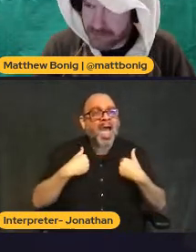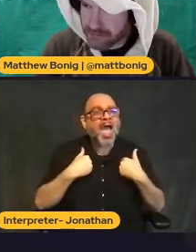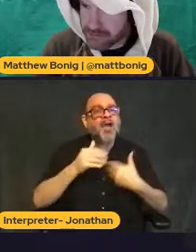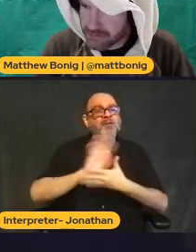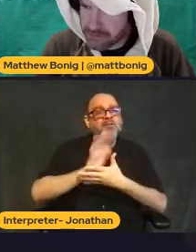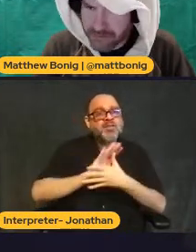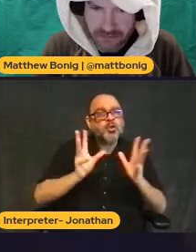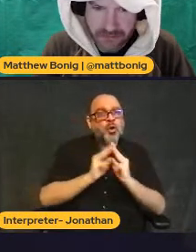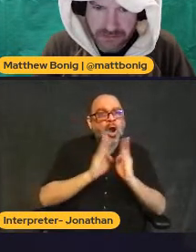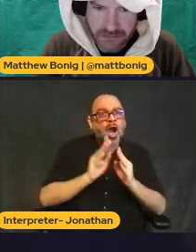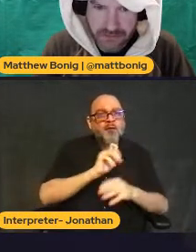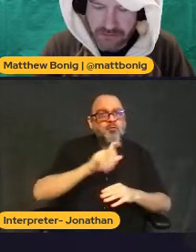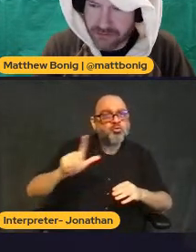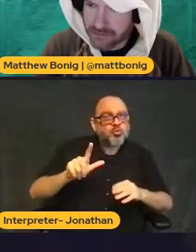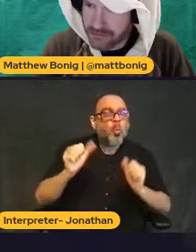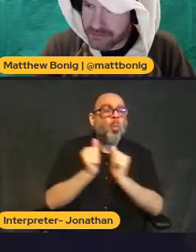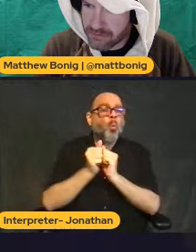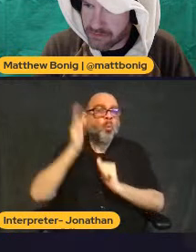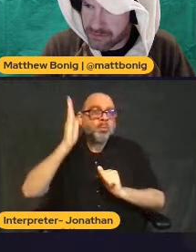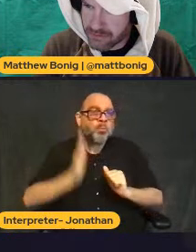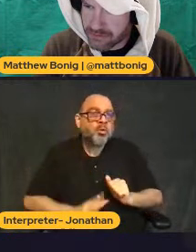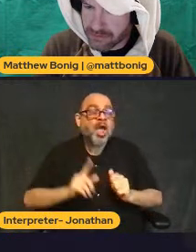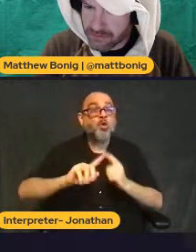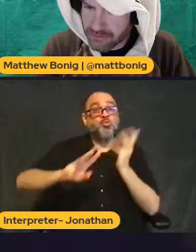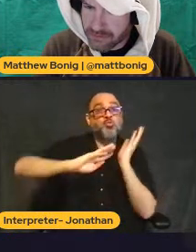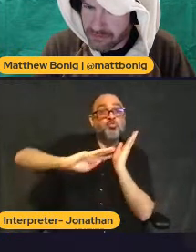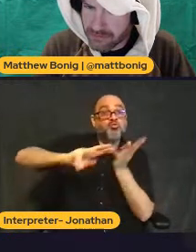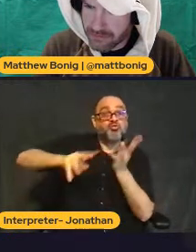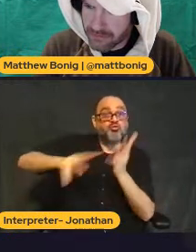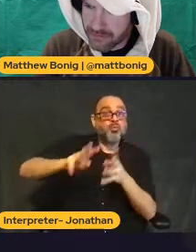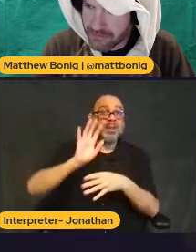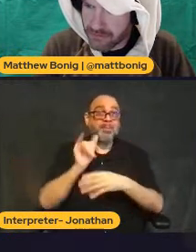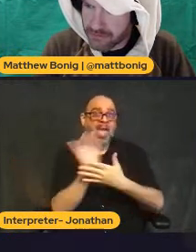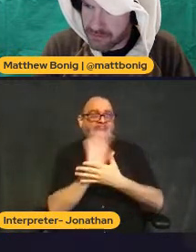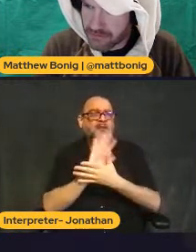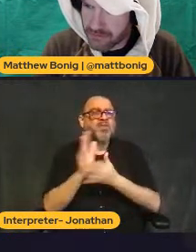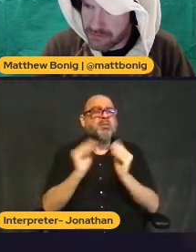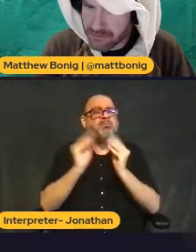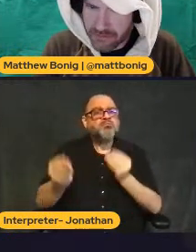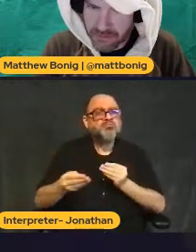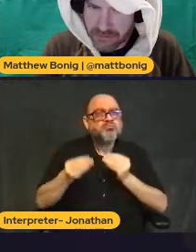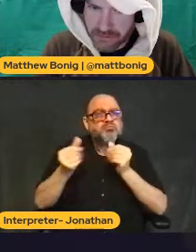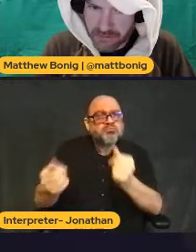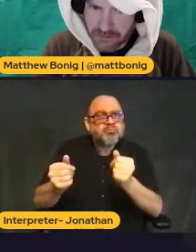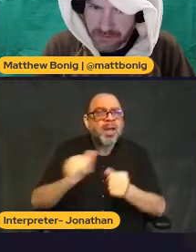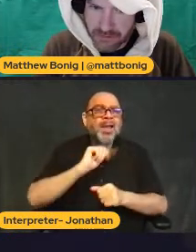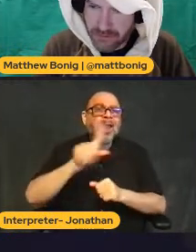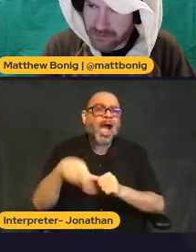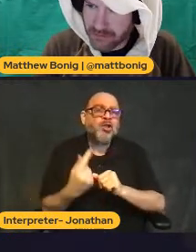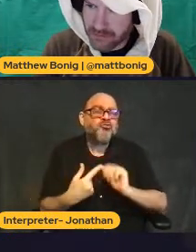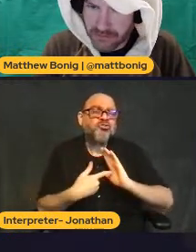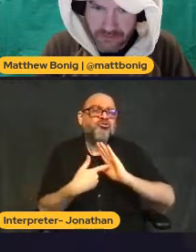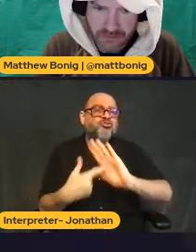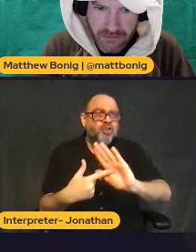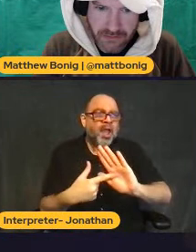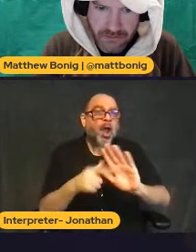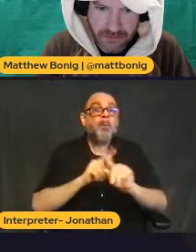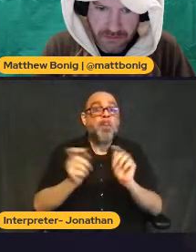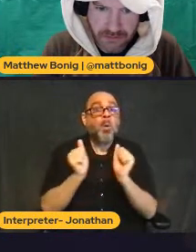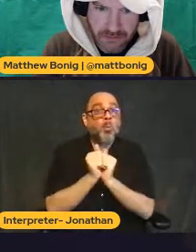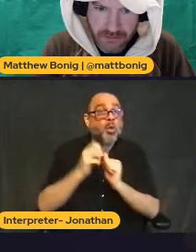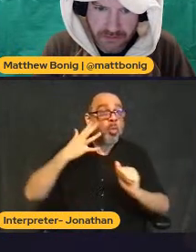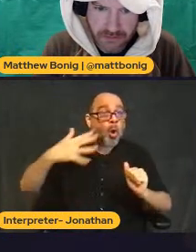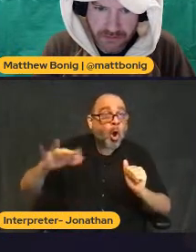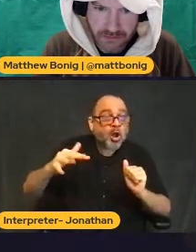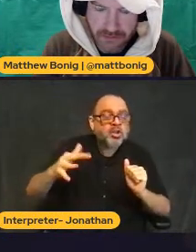enabling presenters to stream local video efficiently, so not through the standard share screen with bad audio, and be able